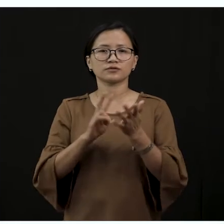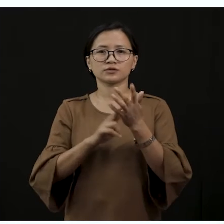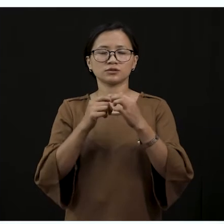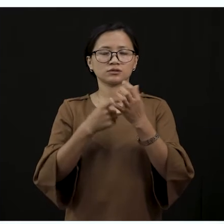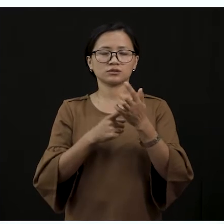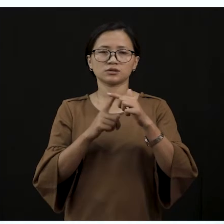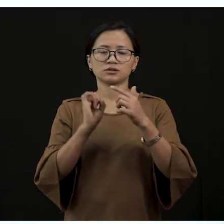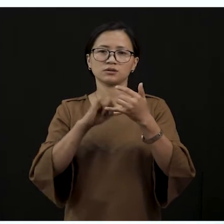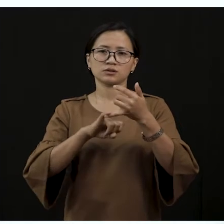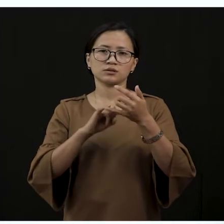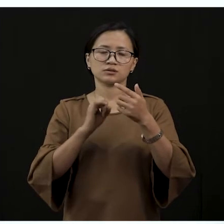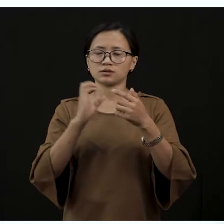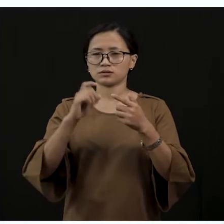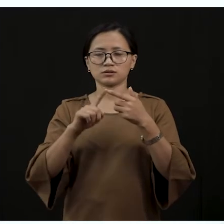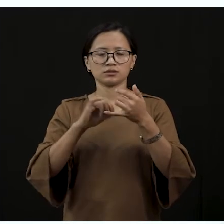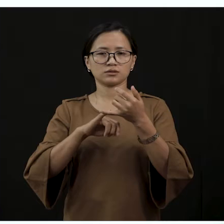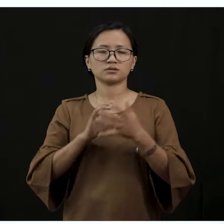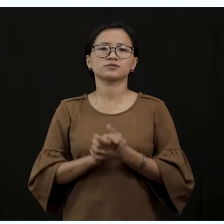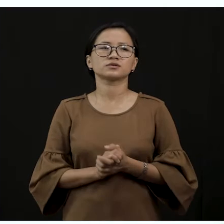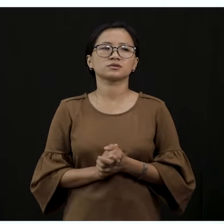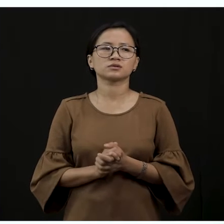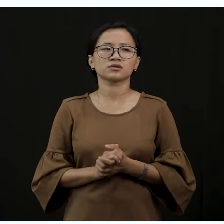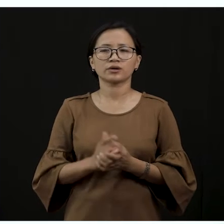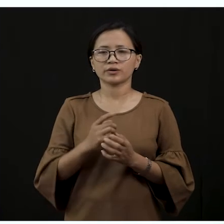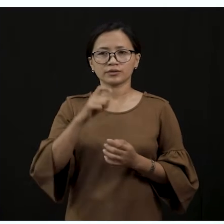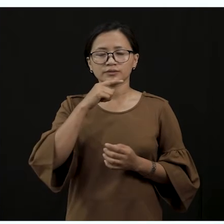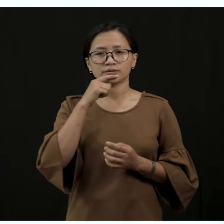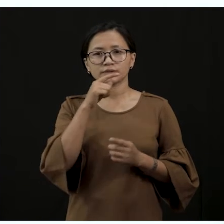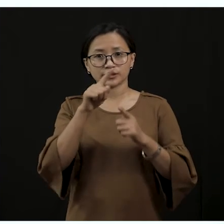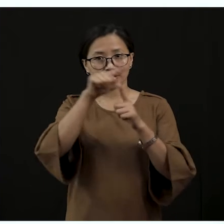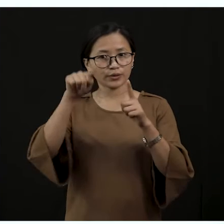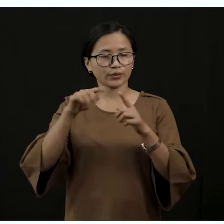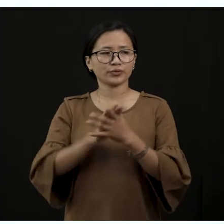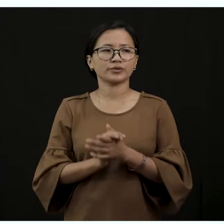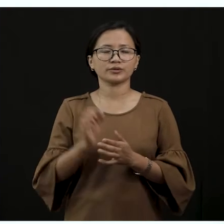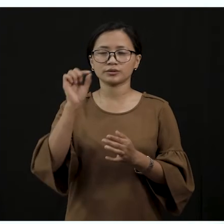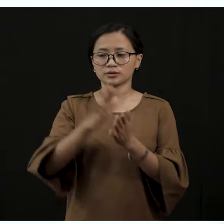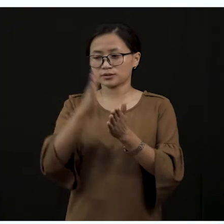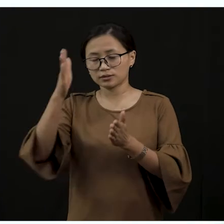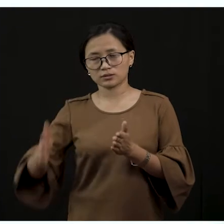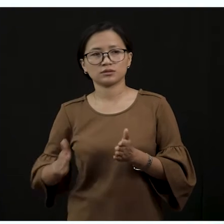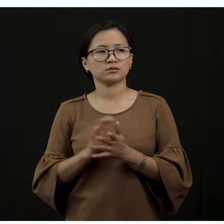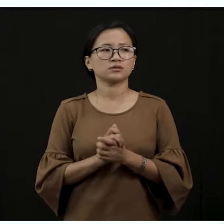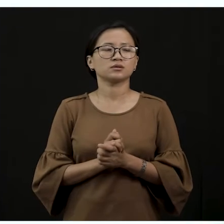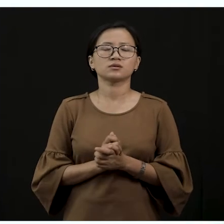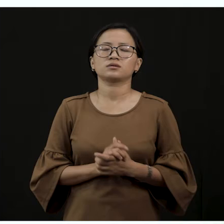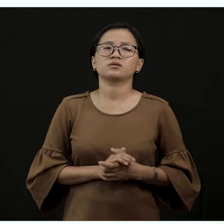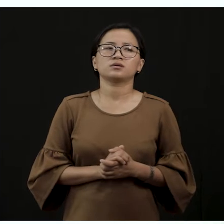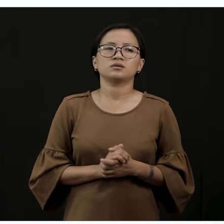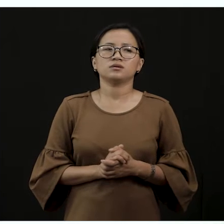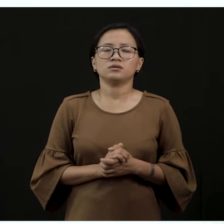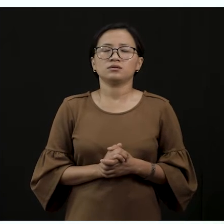the red color arrow indicates all the sides. This is a rectangle.